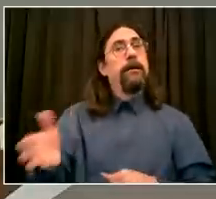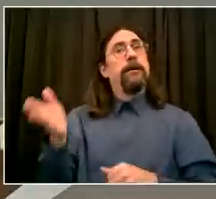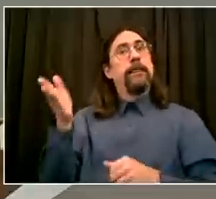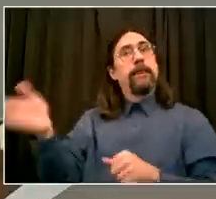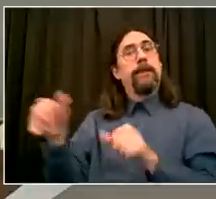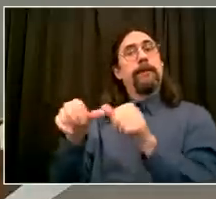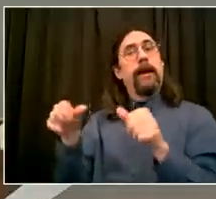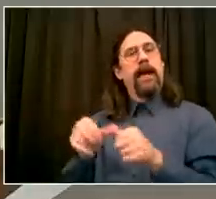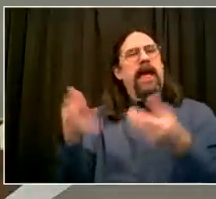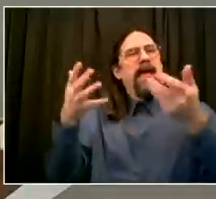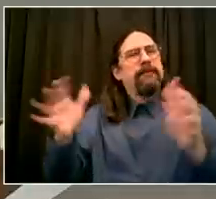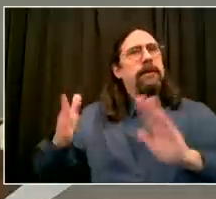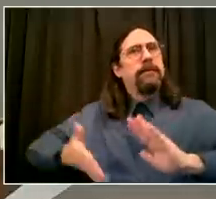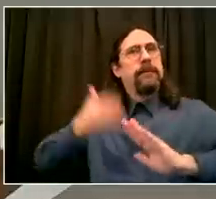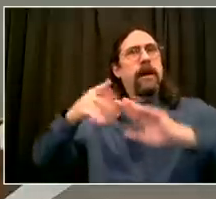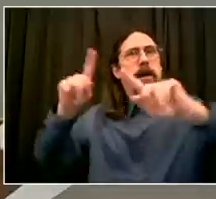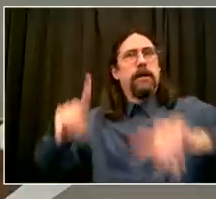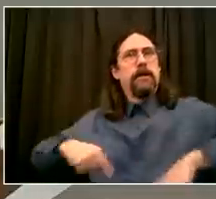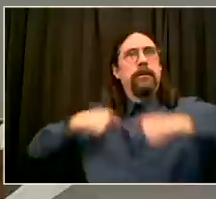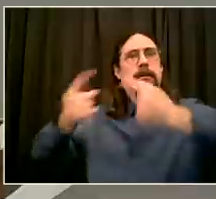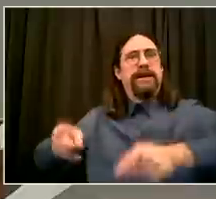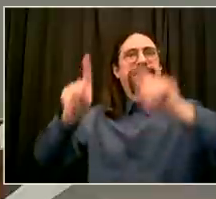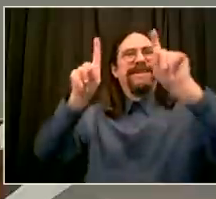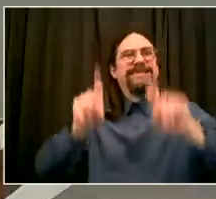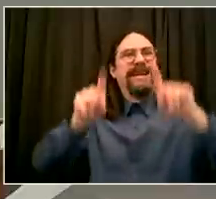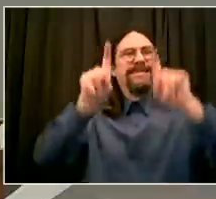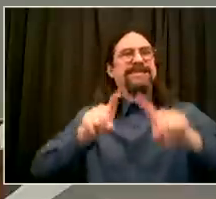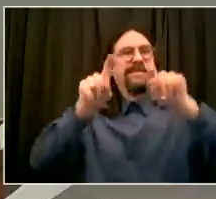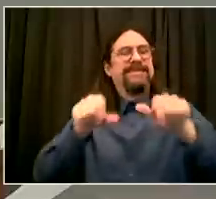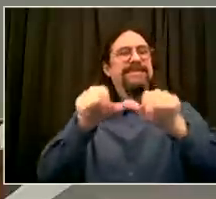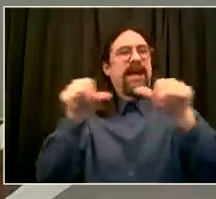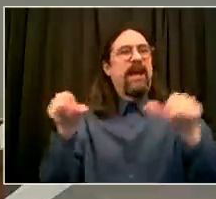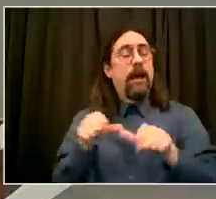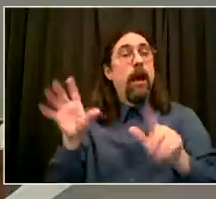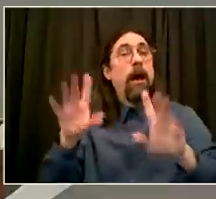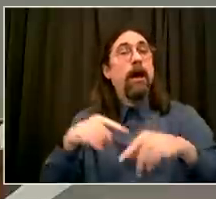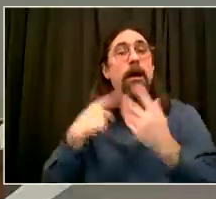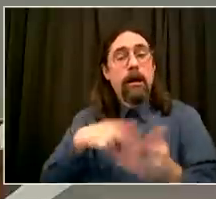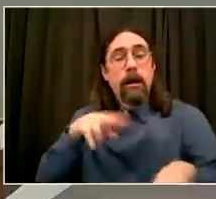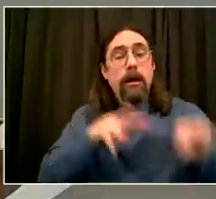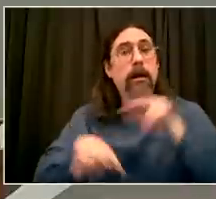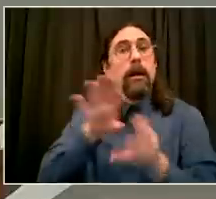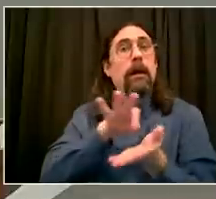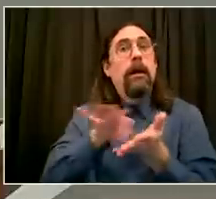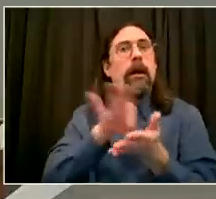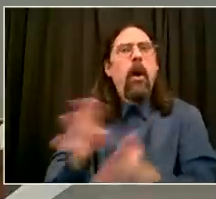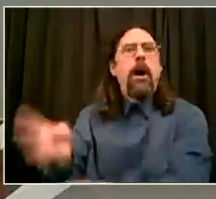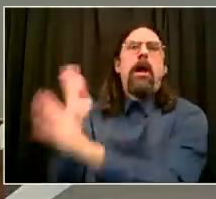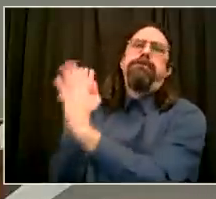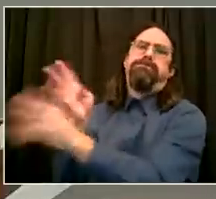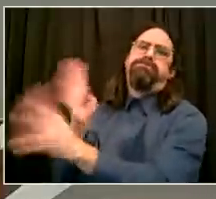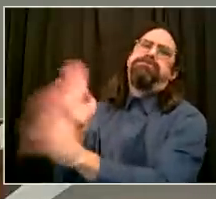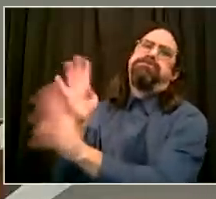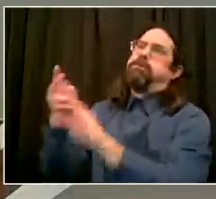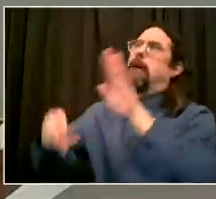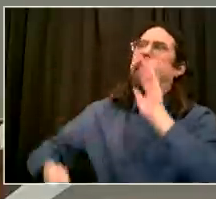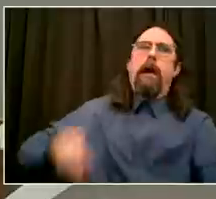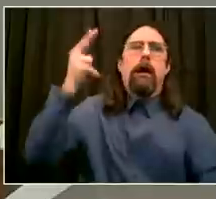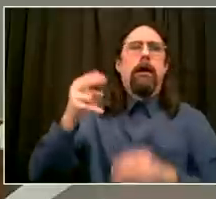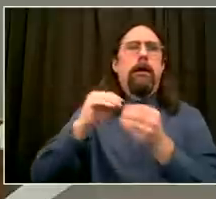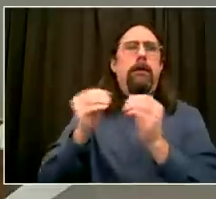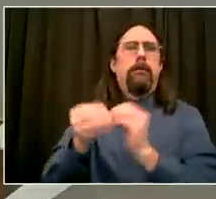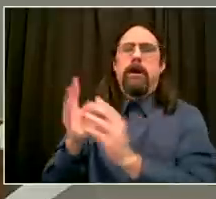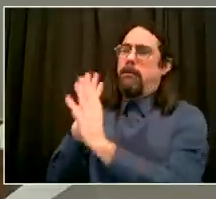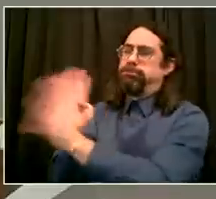doctor in the Bronx myself, I know my patients went to this site and had a great experience. The community identifies this particular site as a place where they can go